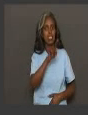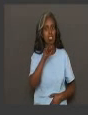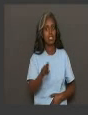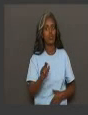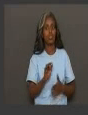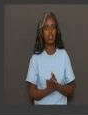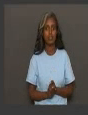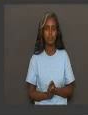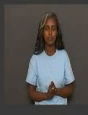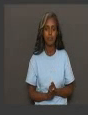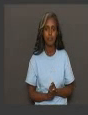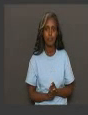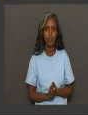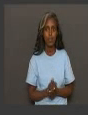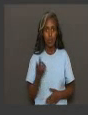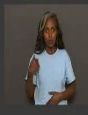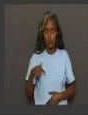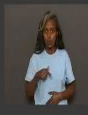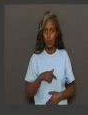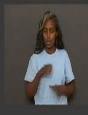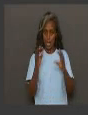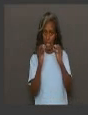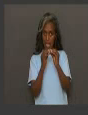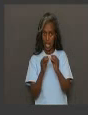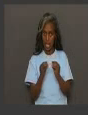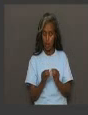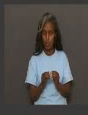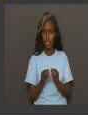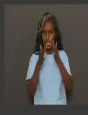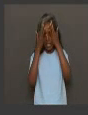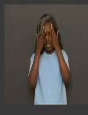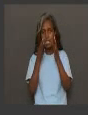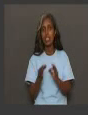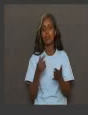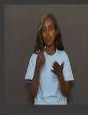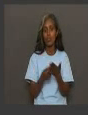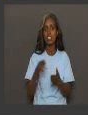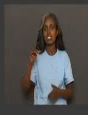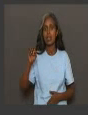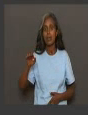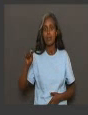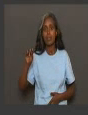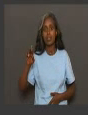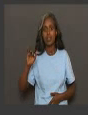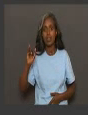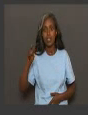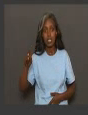equations. We will calculate the determinant of this matrix